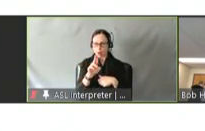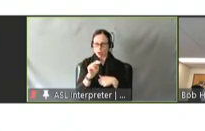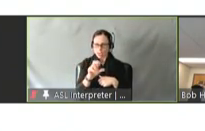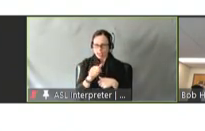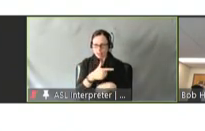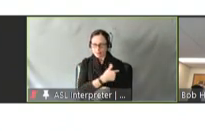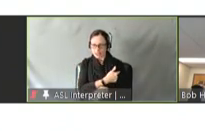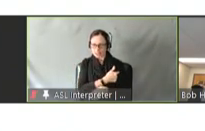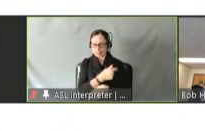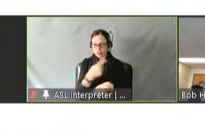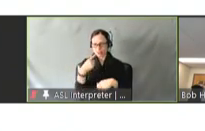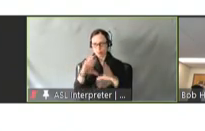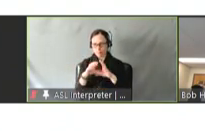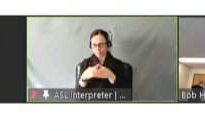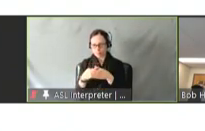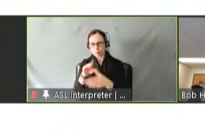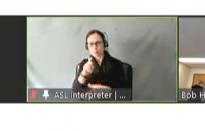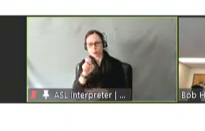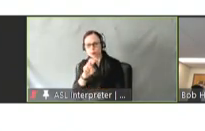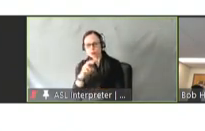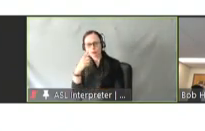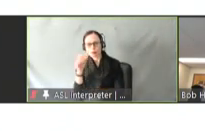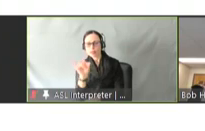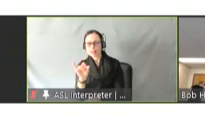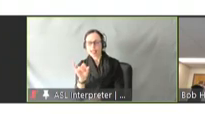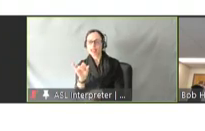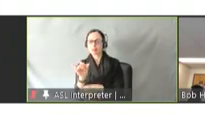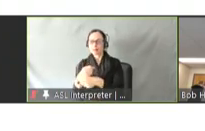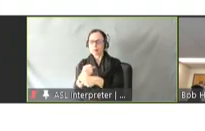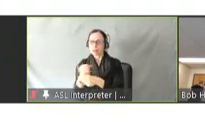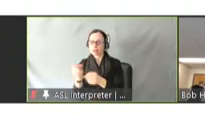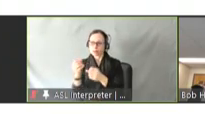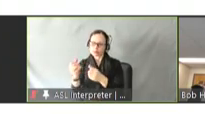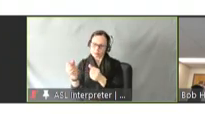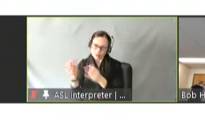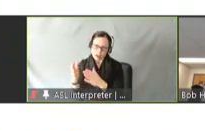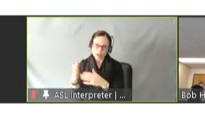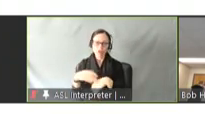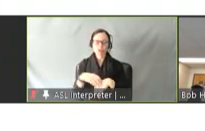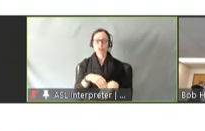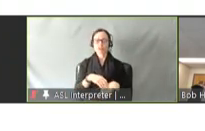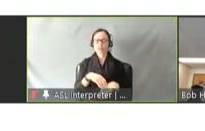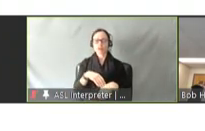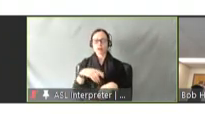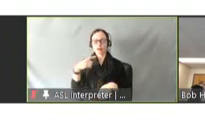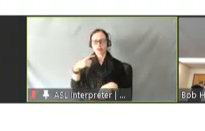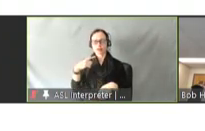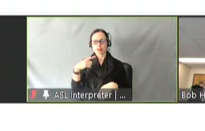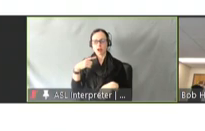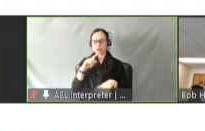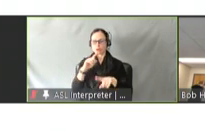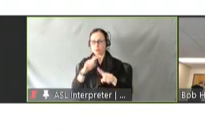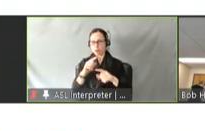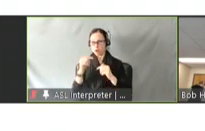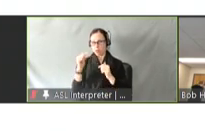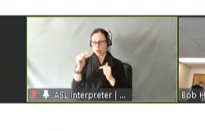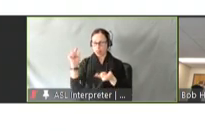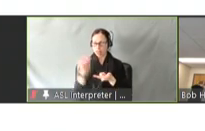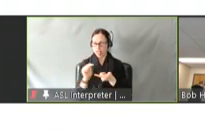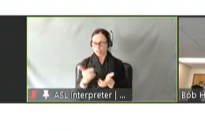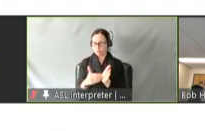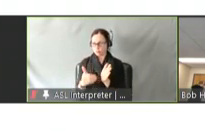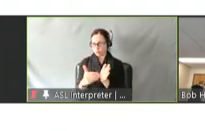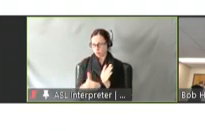Pfizer, BioNTech, and Moderna vaccination, local and systemic reactions and health impacts were reported less frequently following the booster